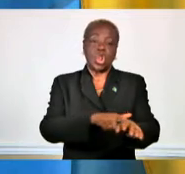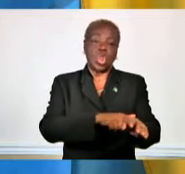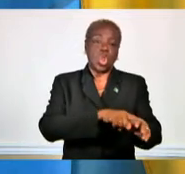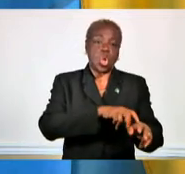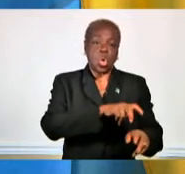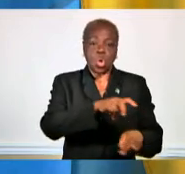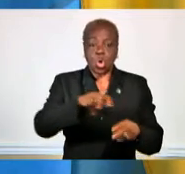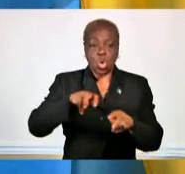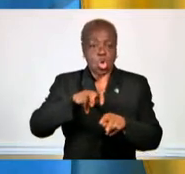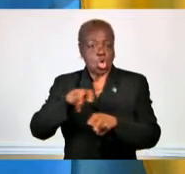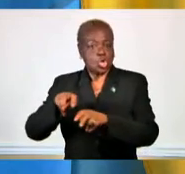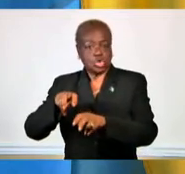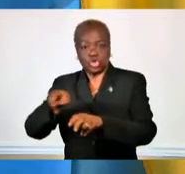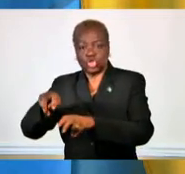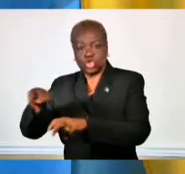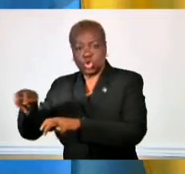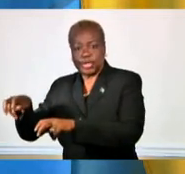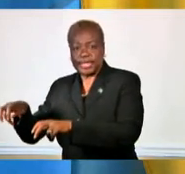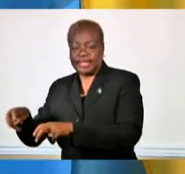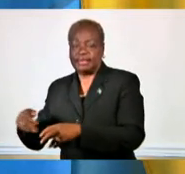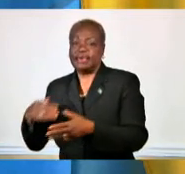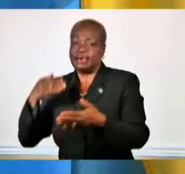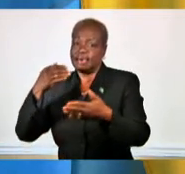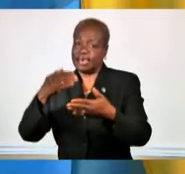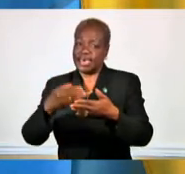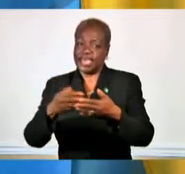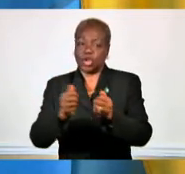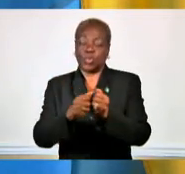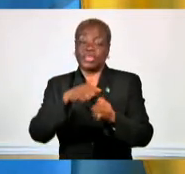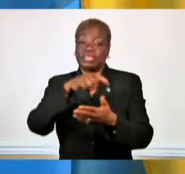joining ahead with this virus.